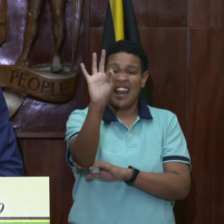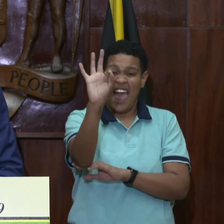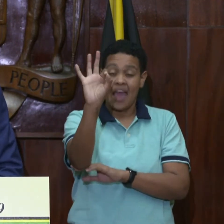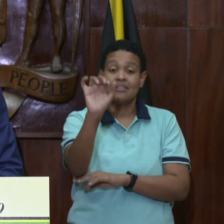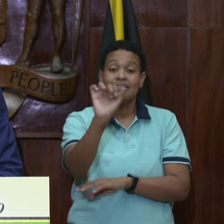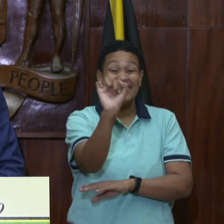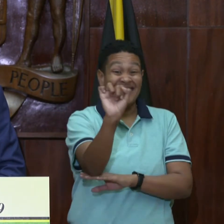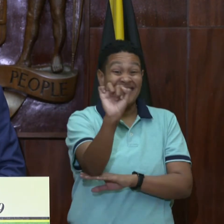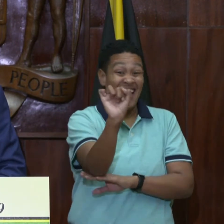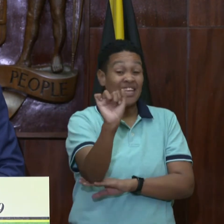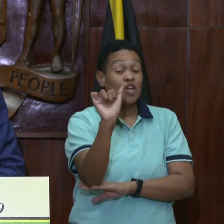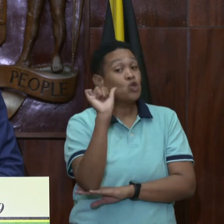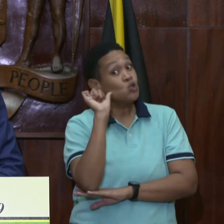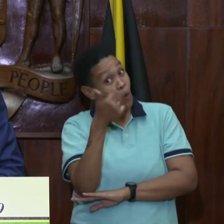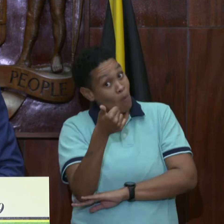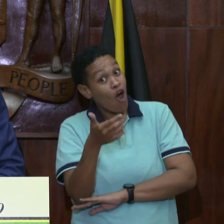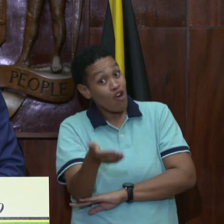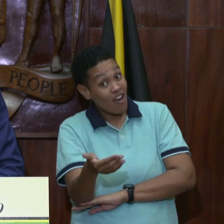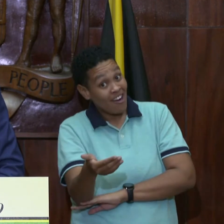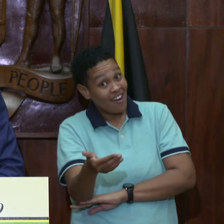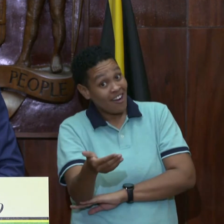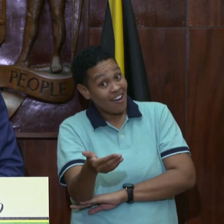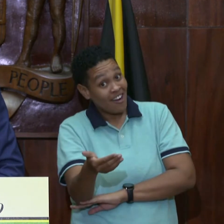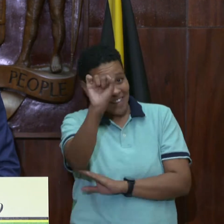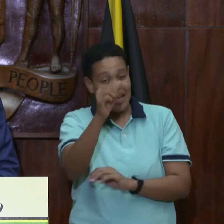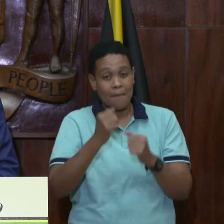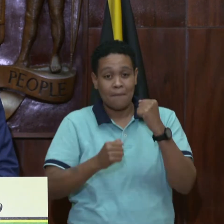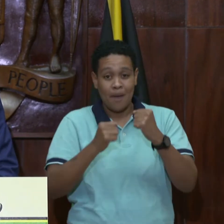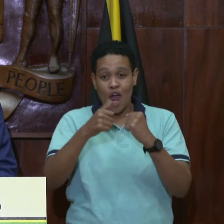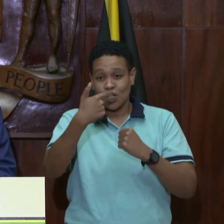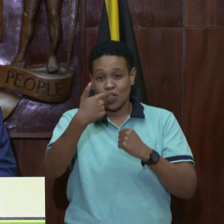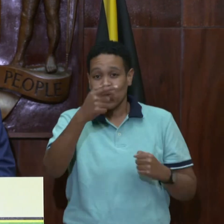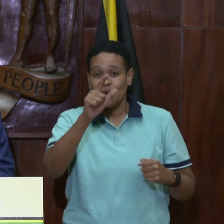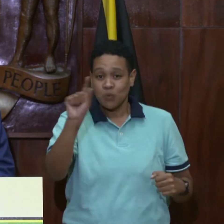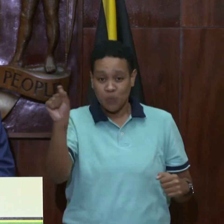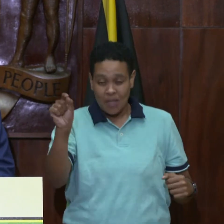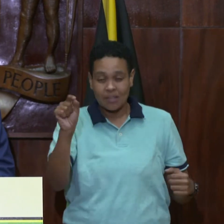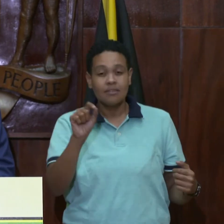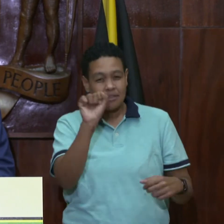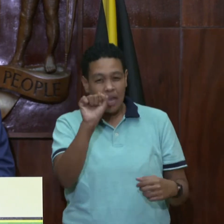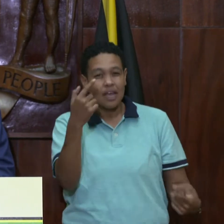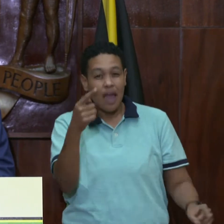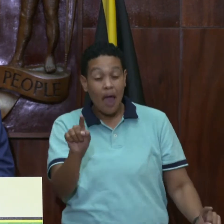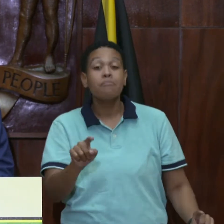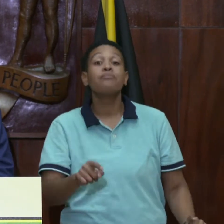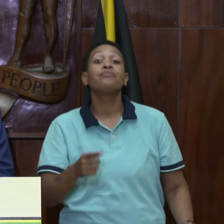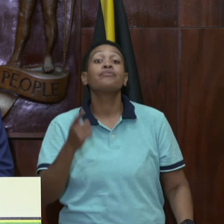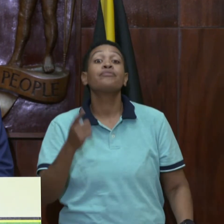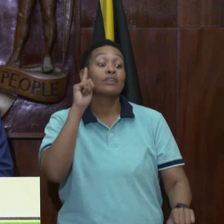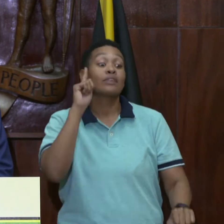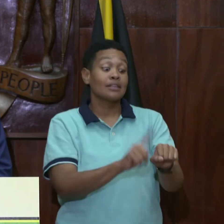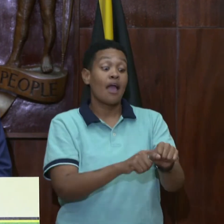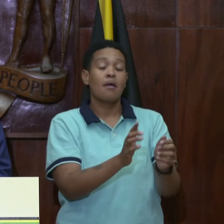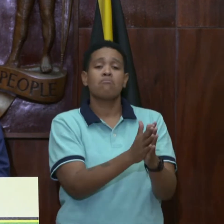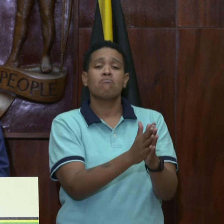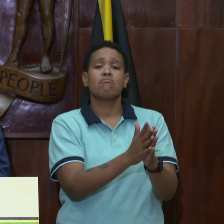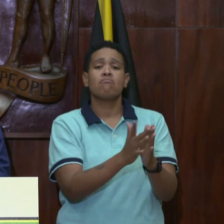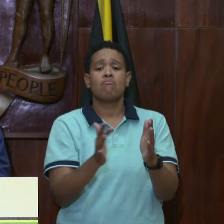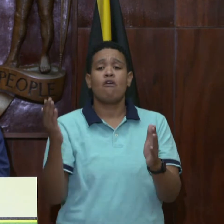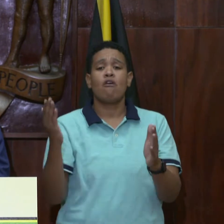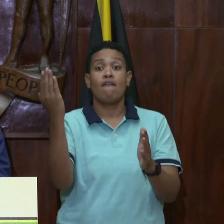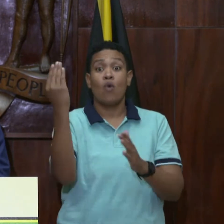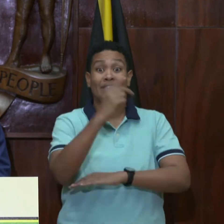on Saturday, that is Saturday coming, March 21, 2020, and for a period of 14